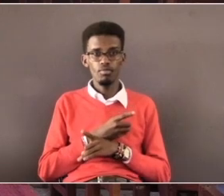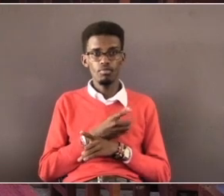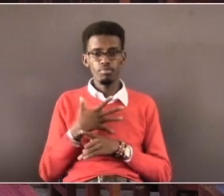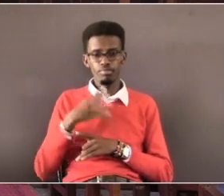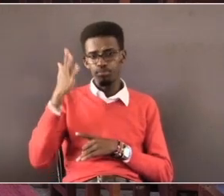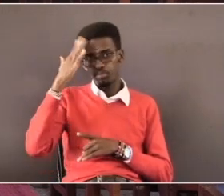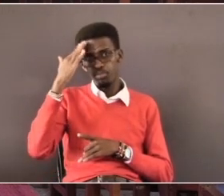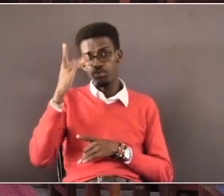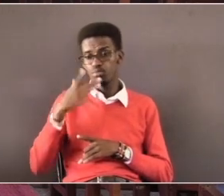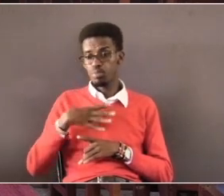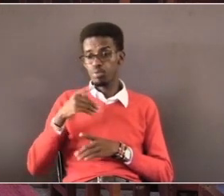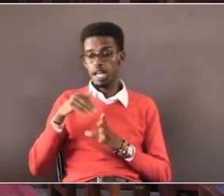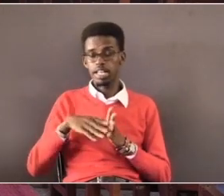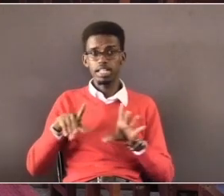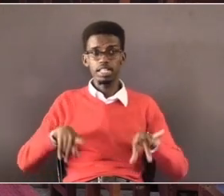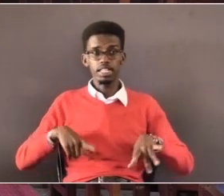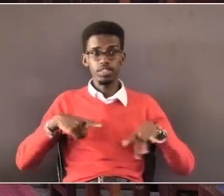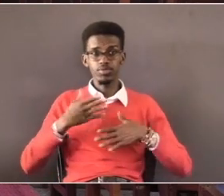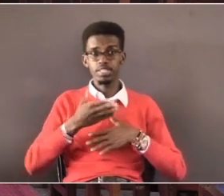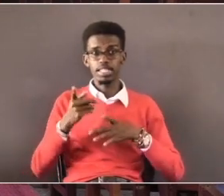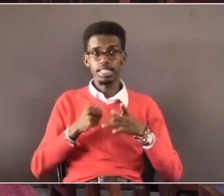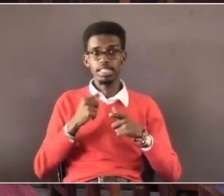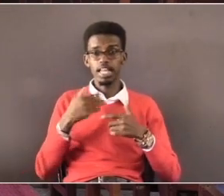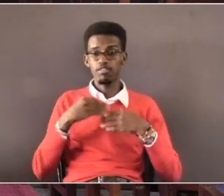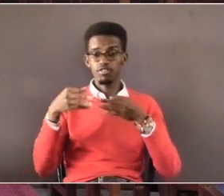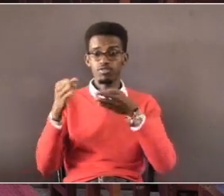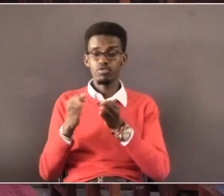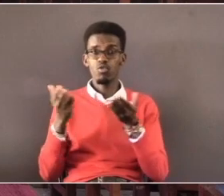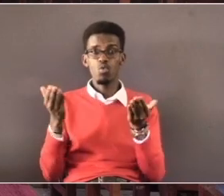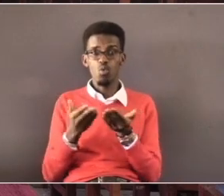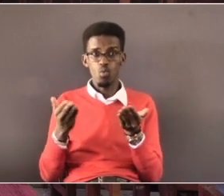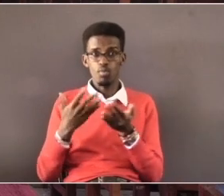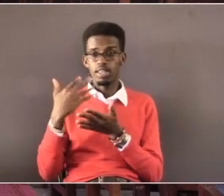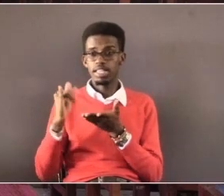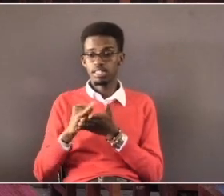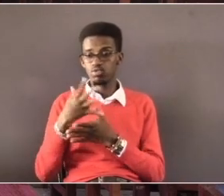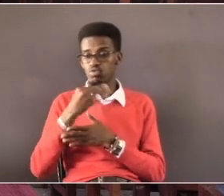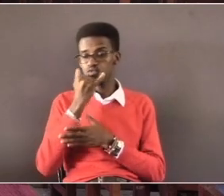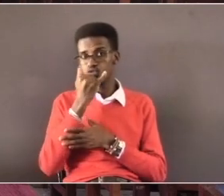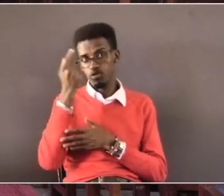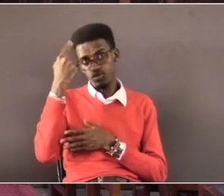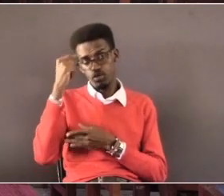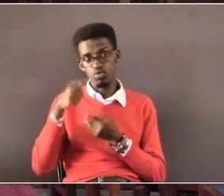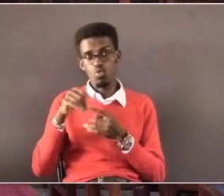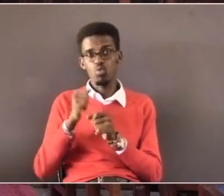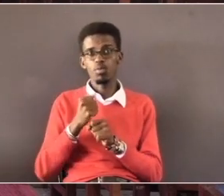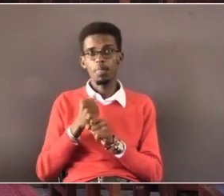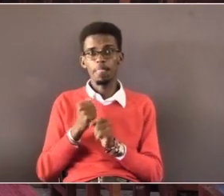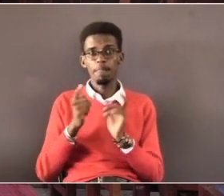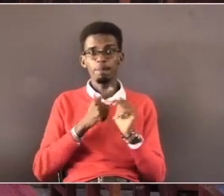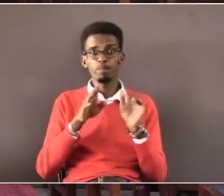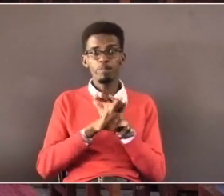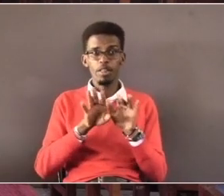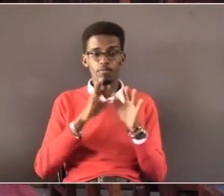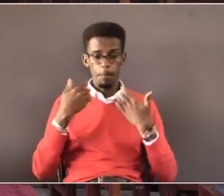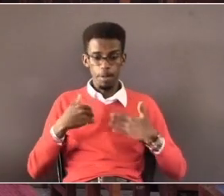celebrities, the people in your lives, you may have been from a family where things went sour because of finances, and everybody